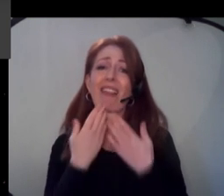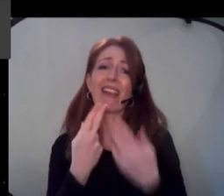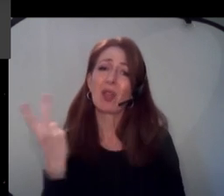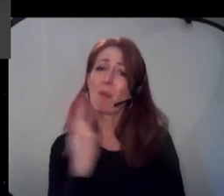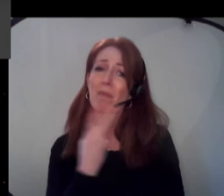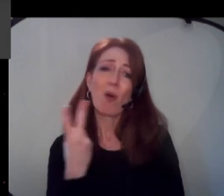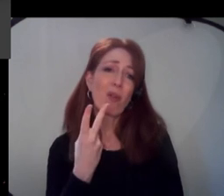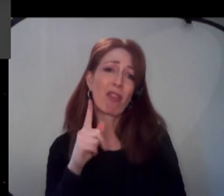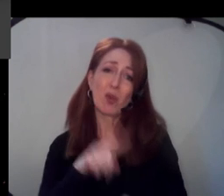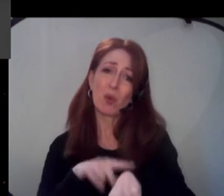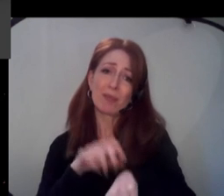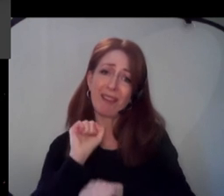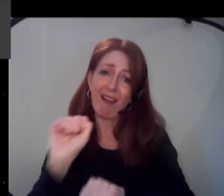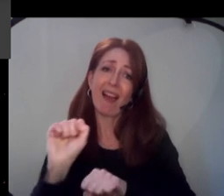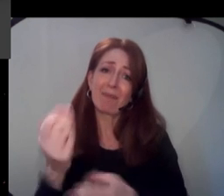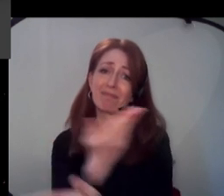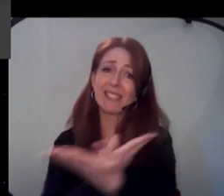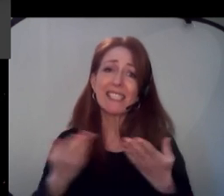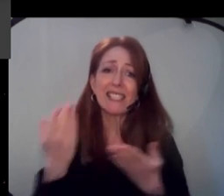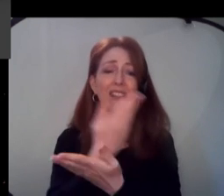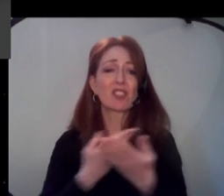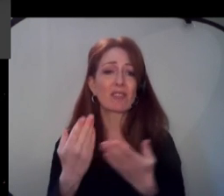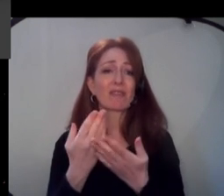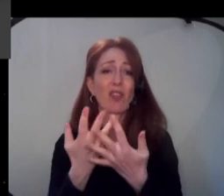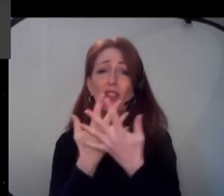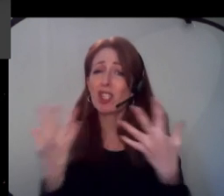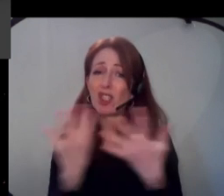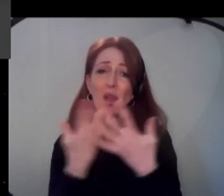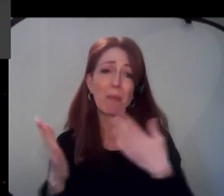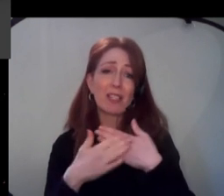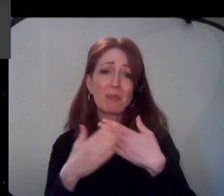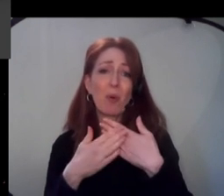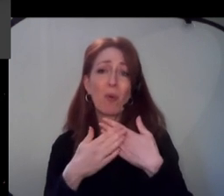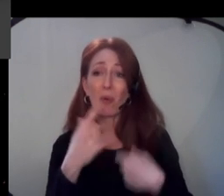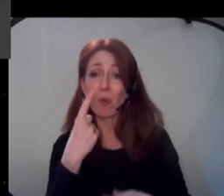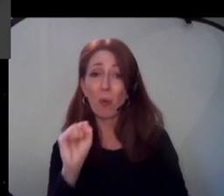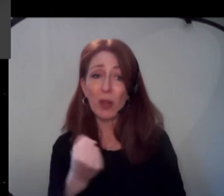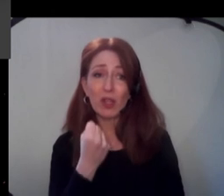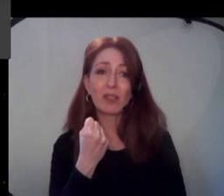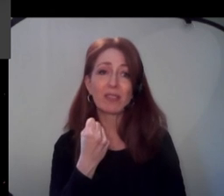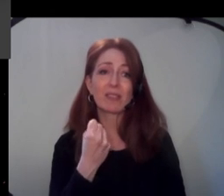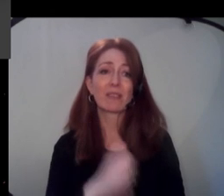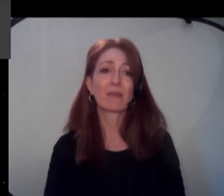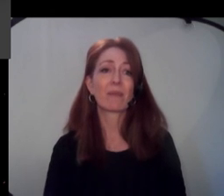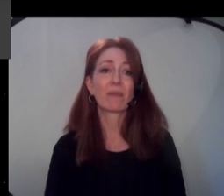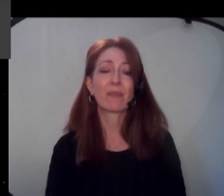time today and for this great discussion. There's so much more that can be gone into. So I hope that curious minds out there will do